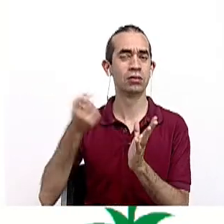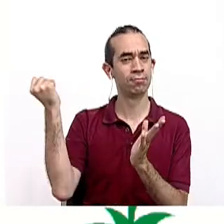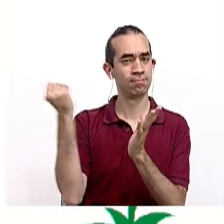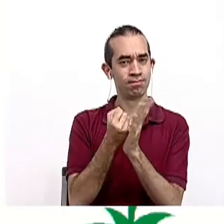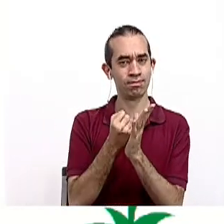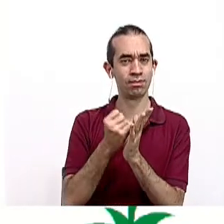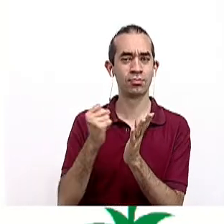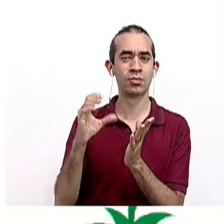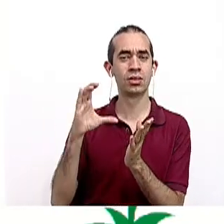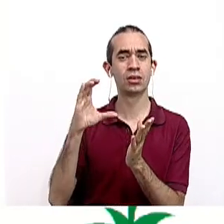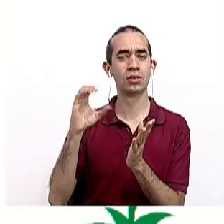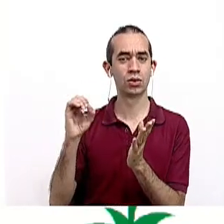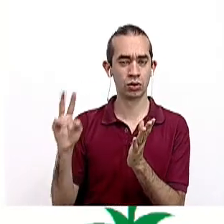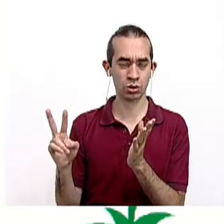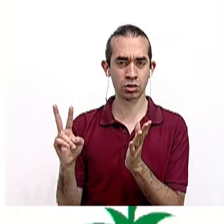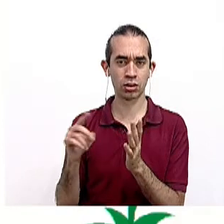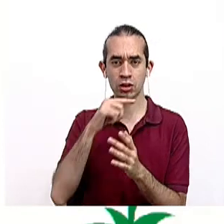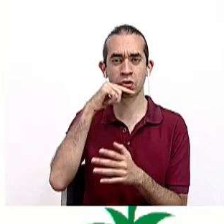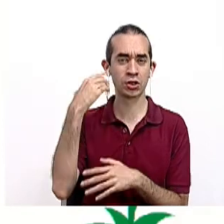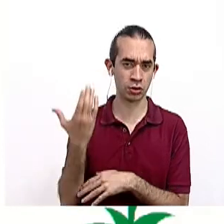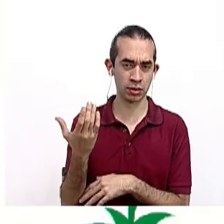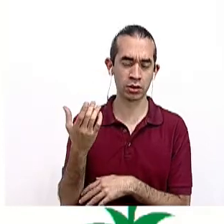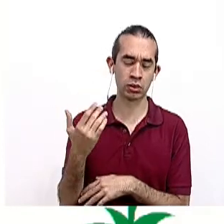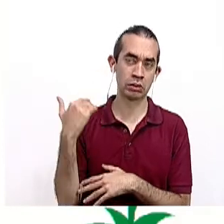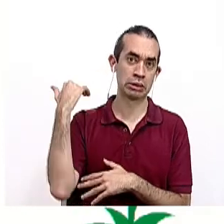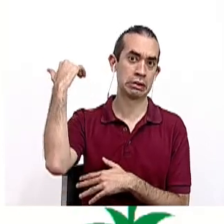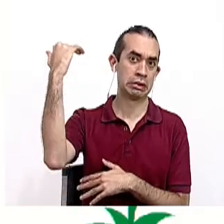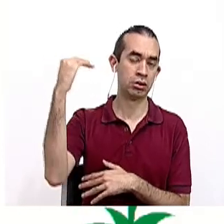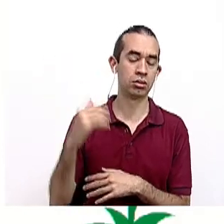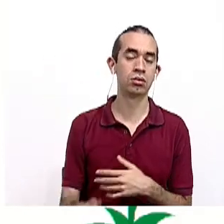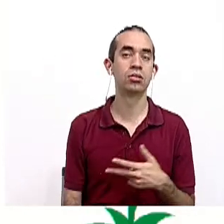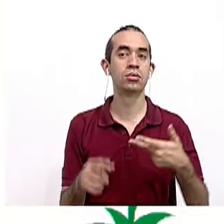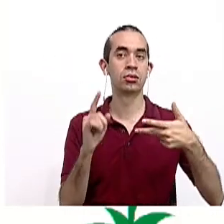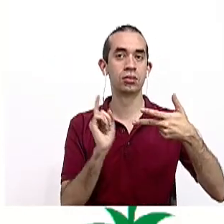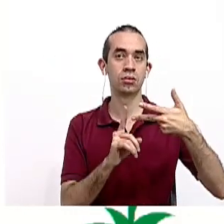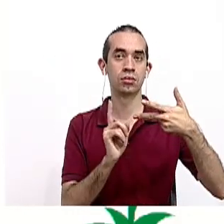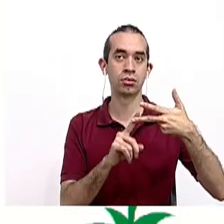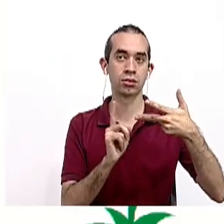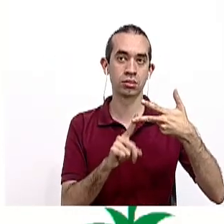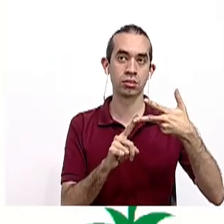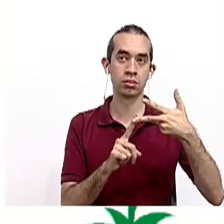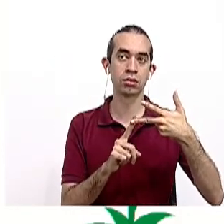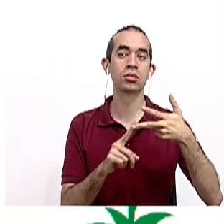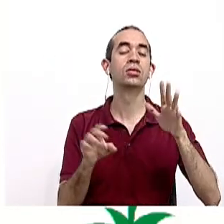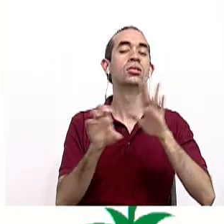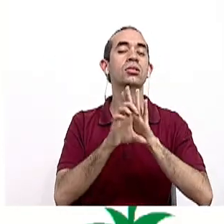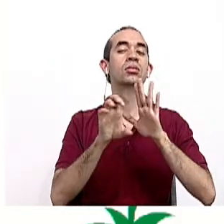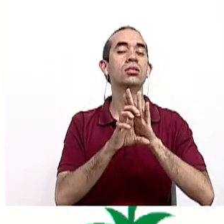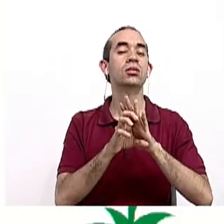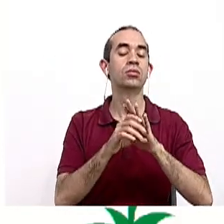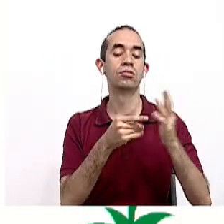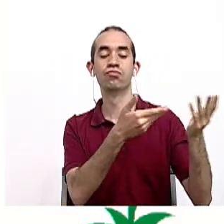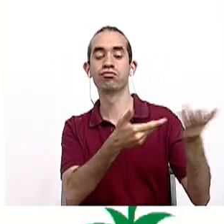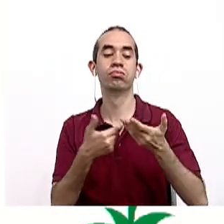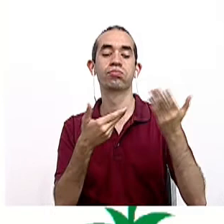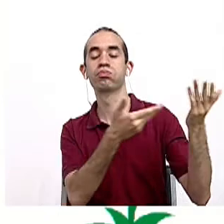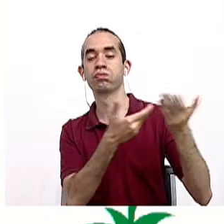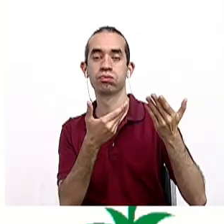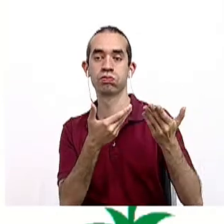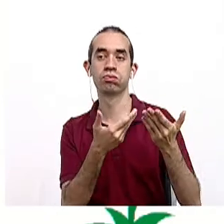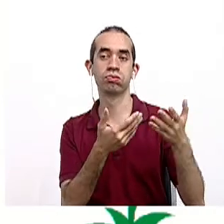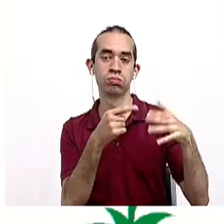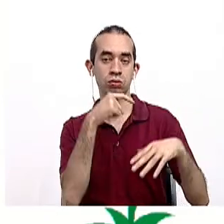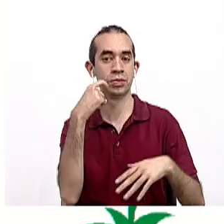of a tomato is really high. Question number 3. What would happen if we imported